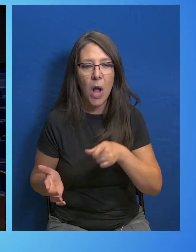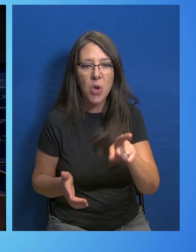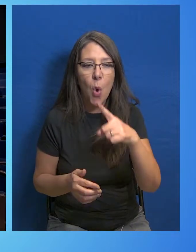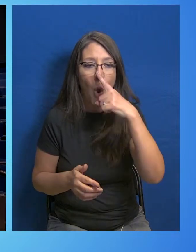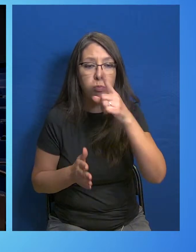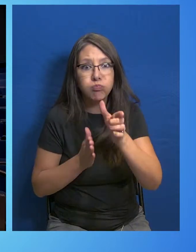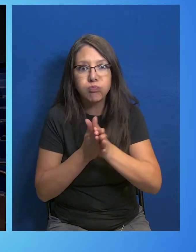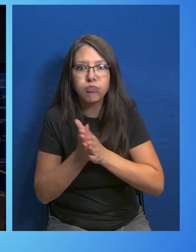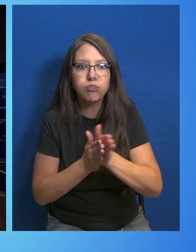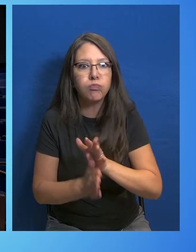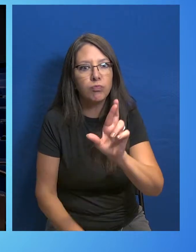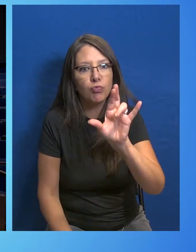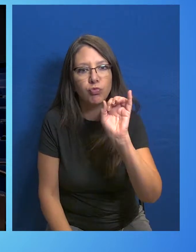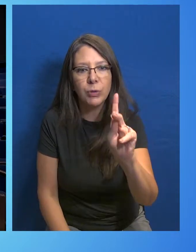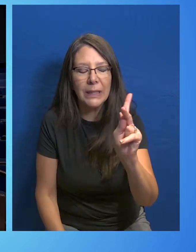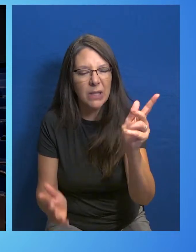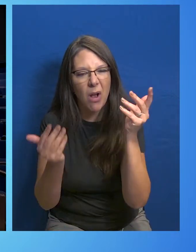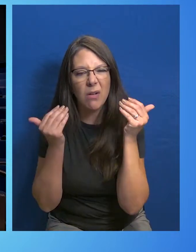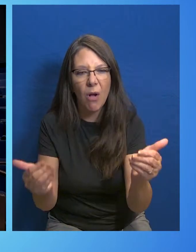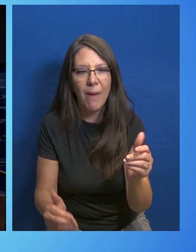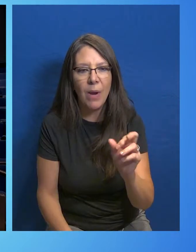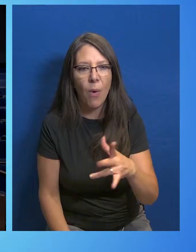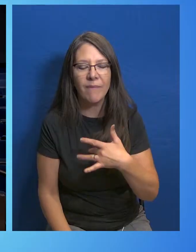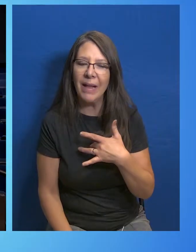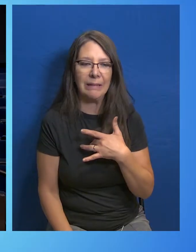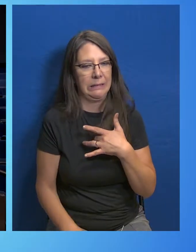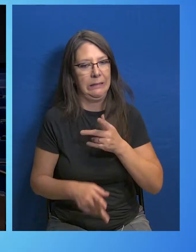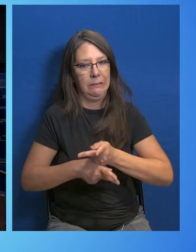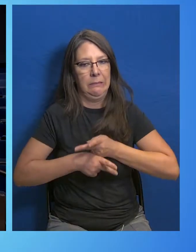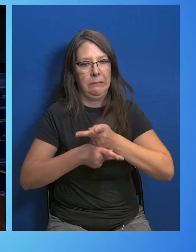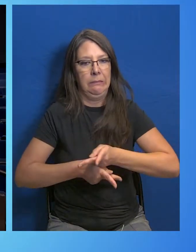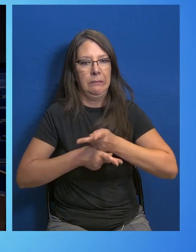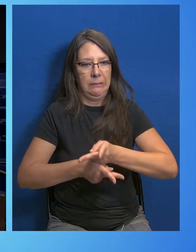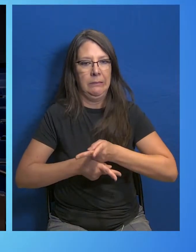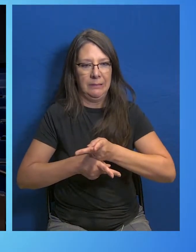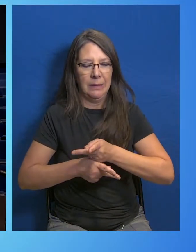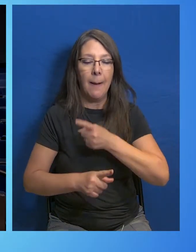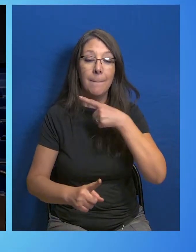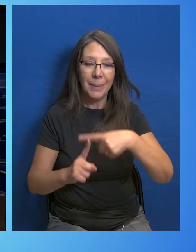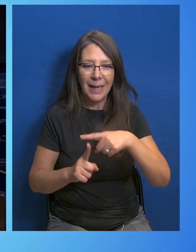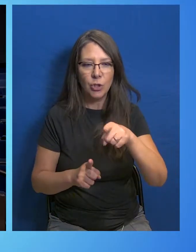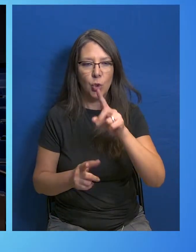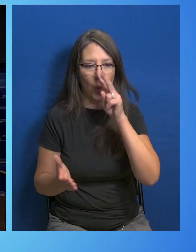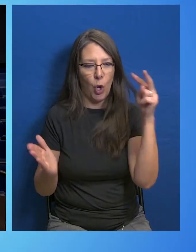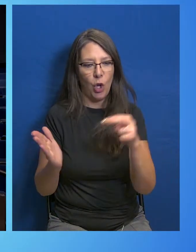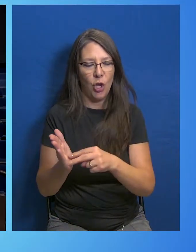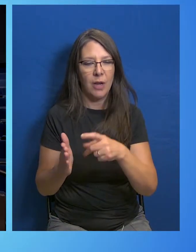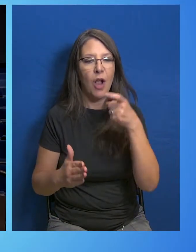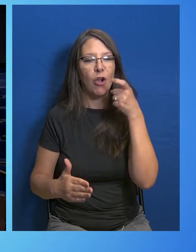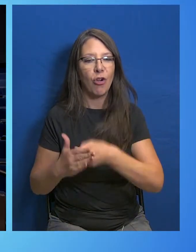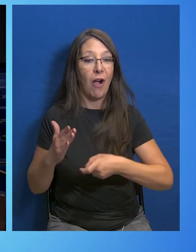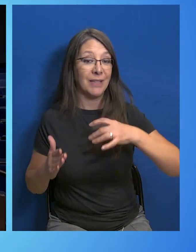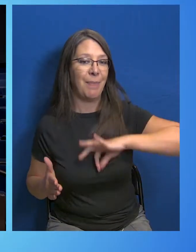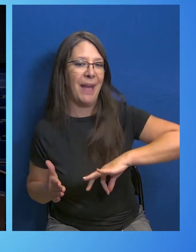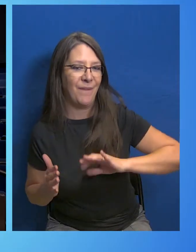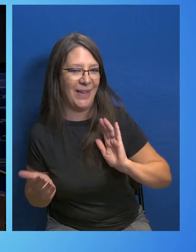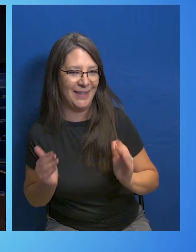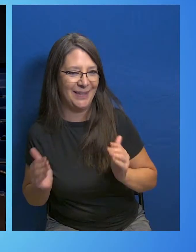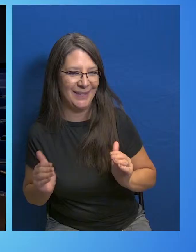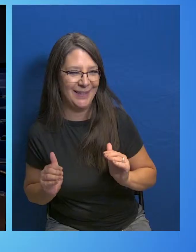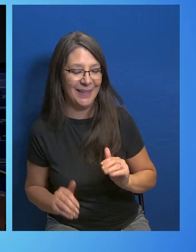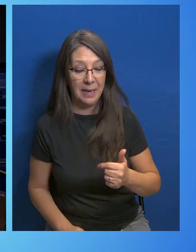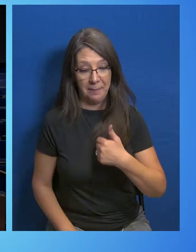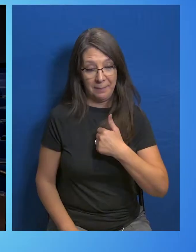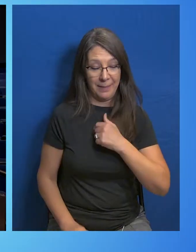And you also need to look at cost benefit. And I can't give you an answer on that.